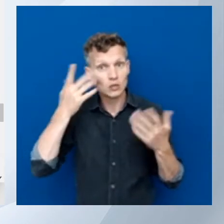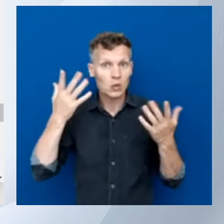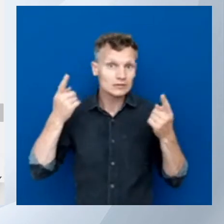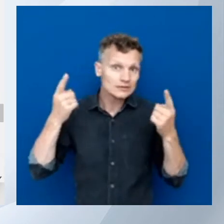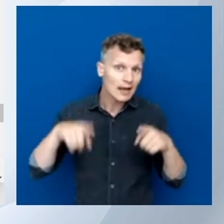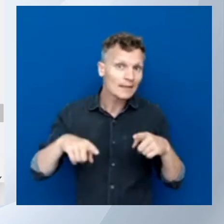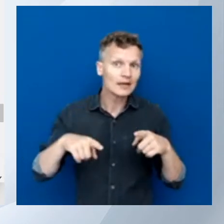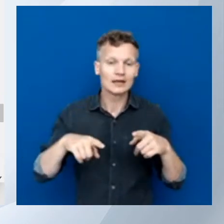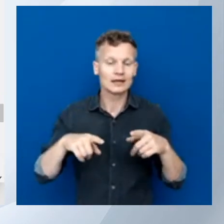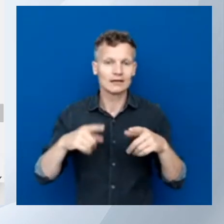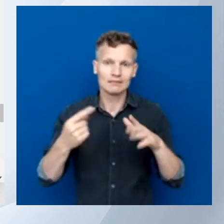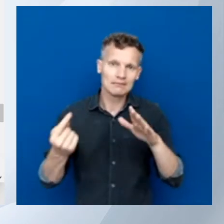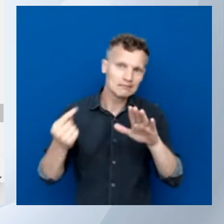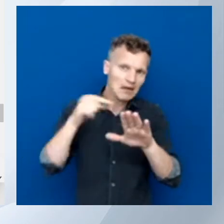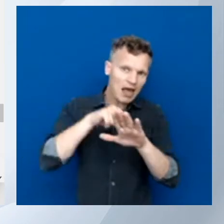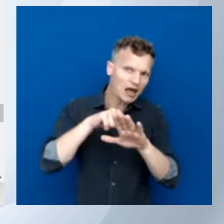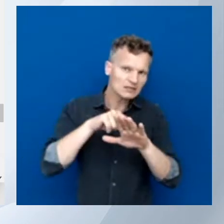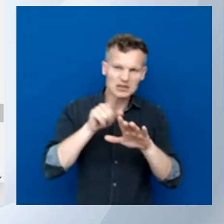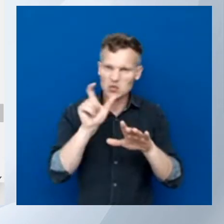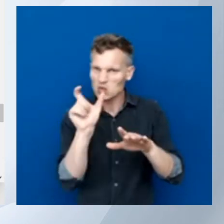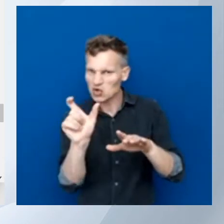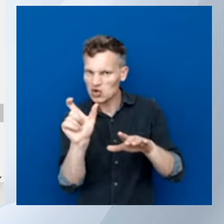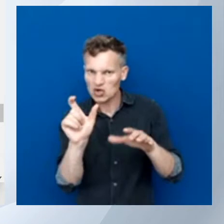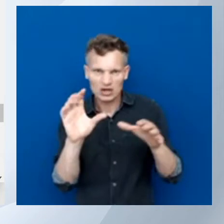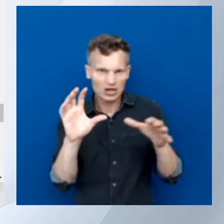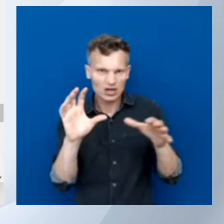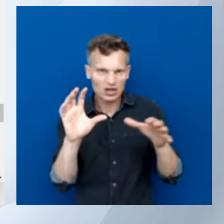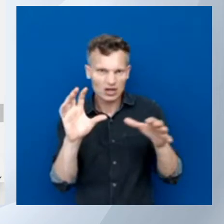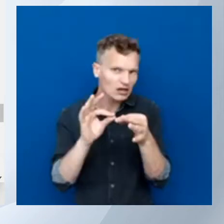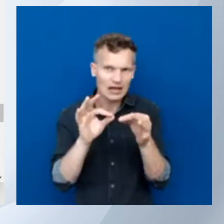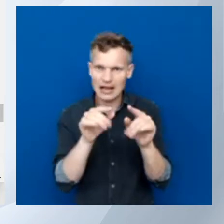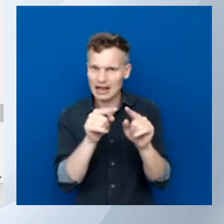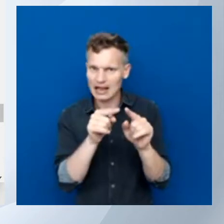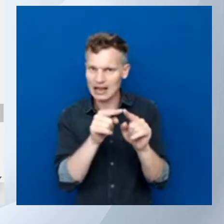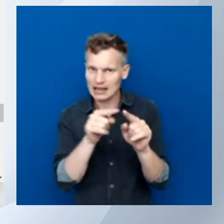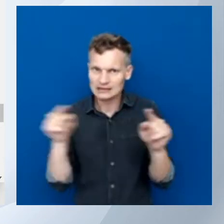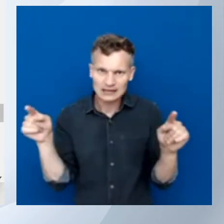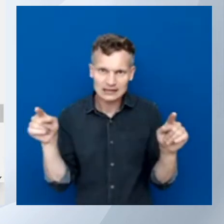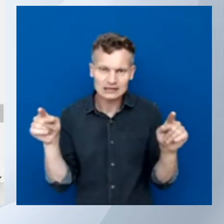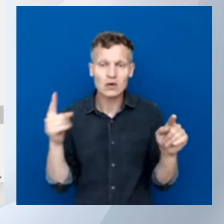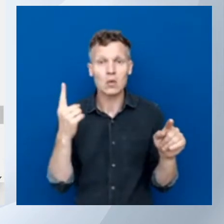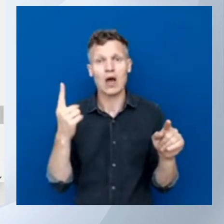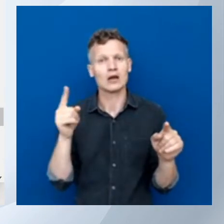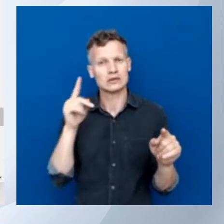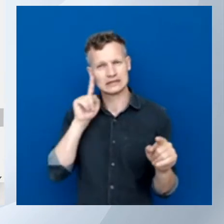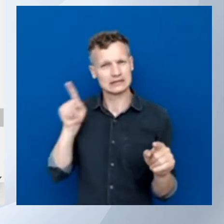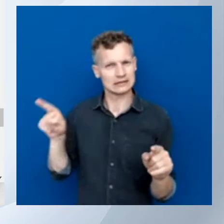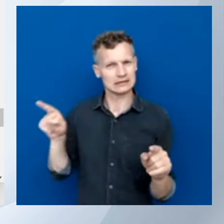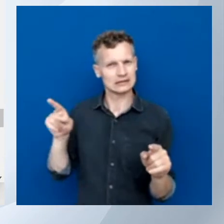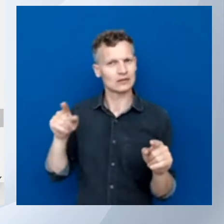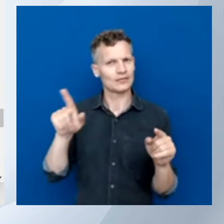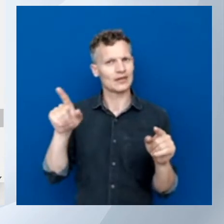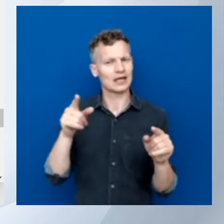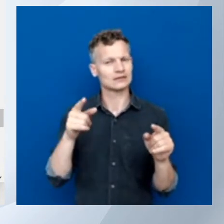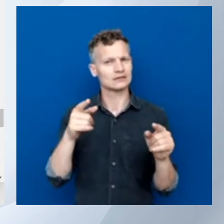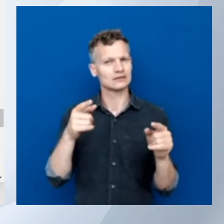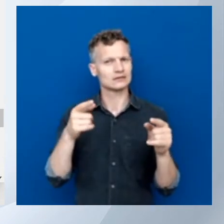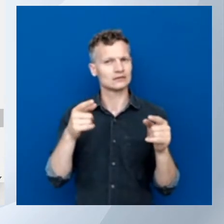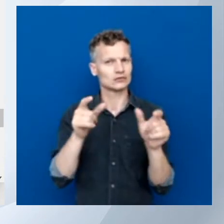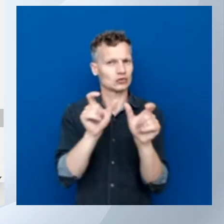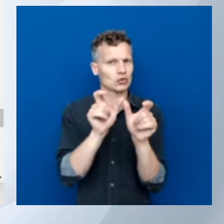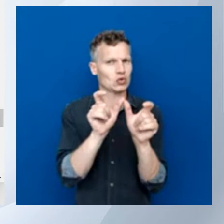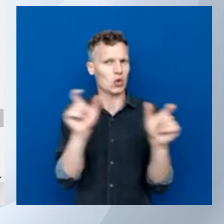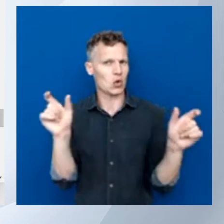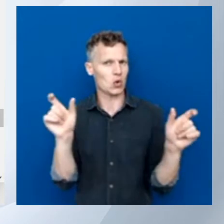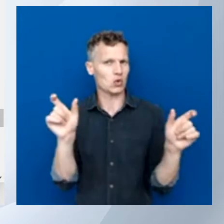which label to assign to the sentence. And the following code example here would return the configuration